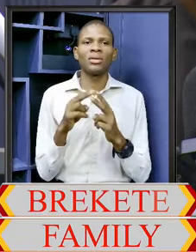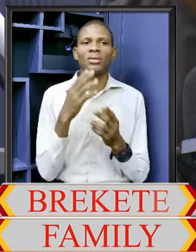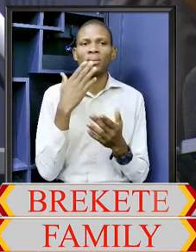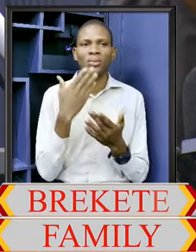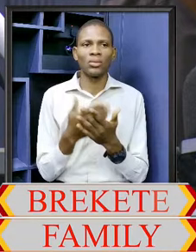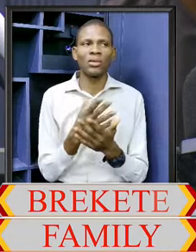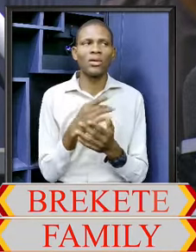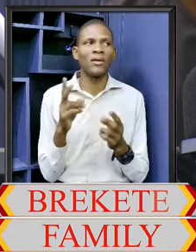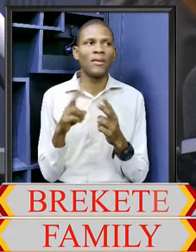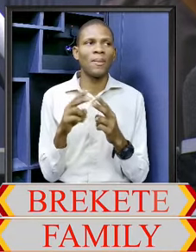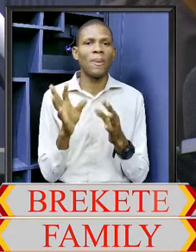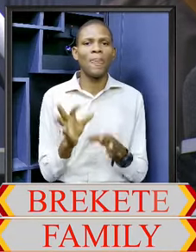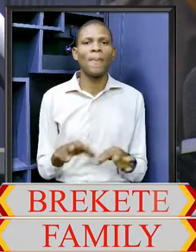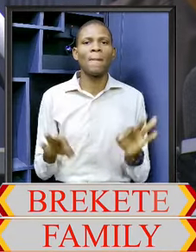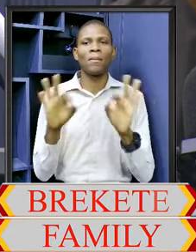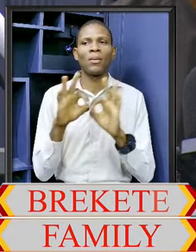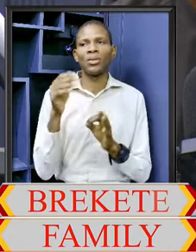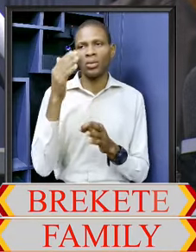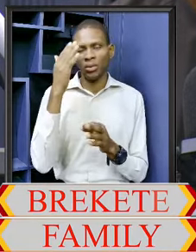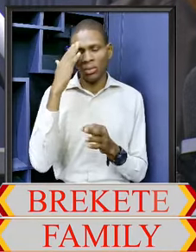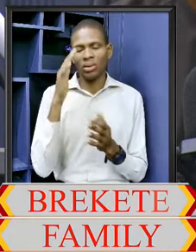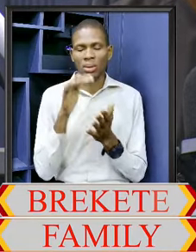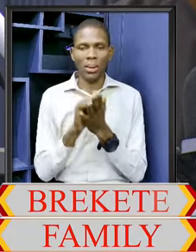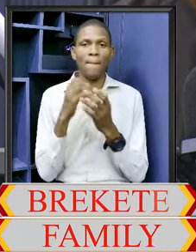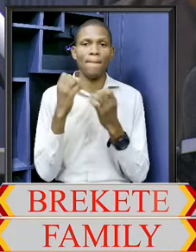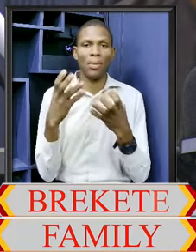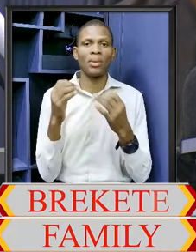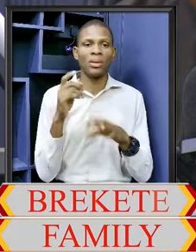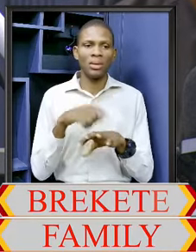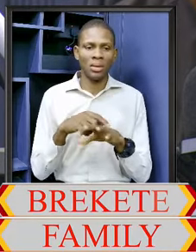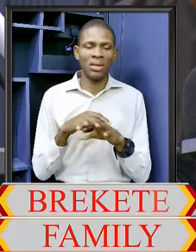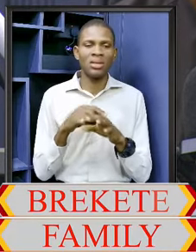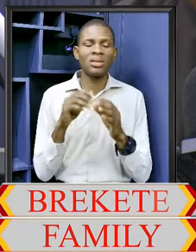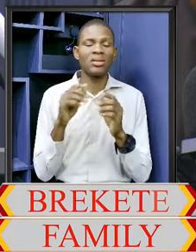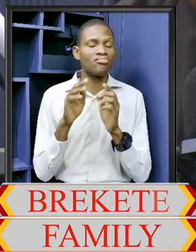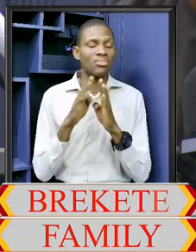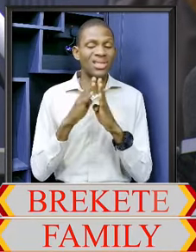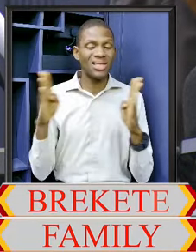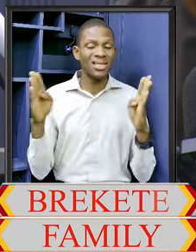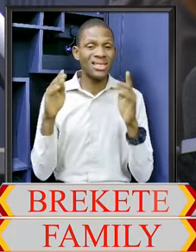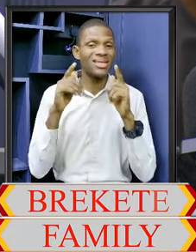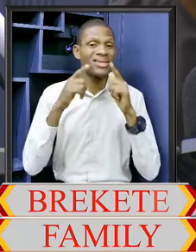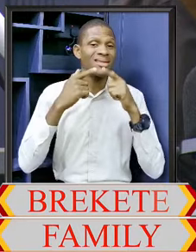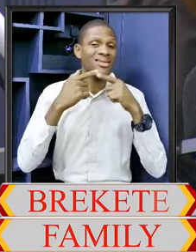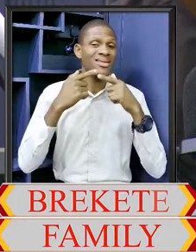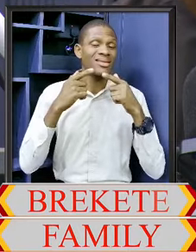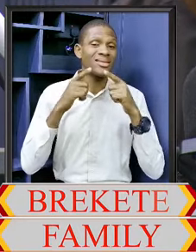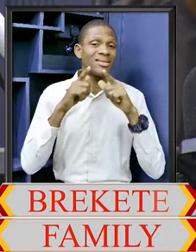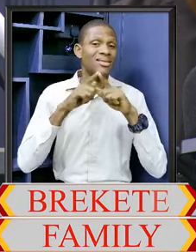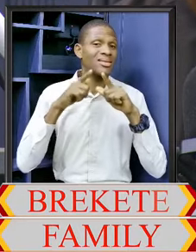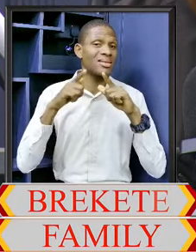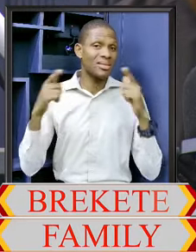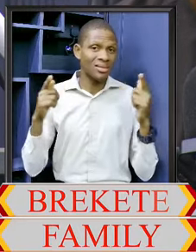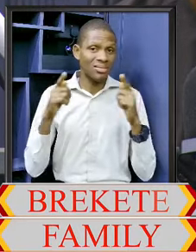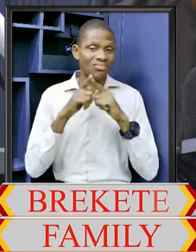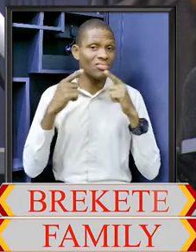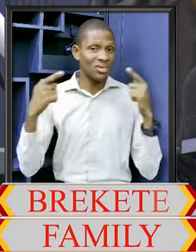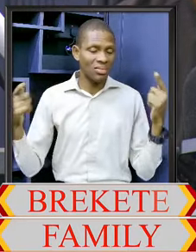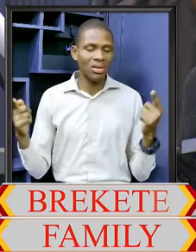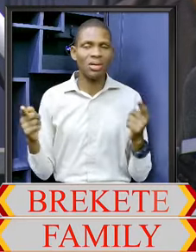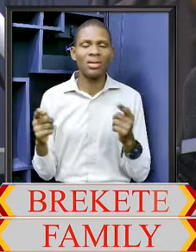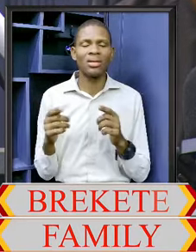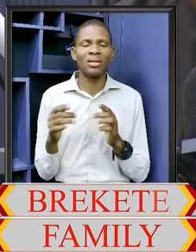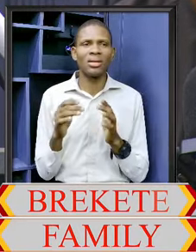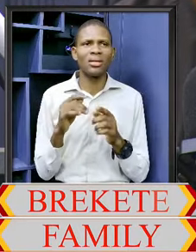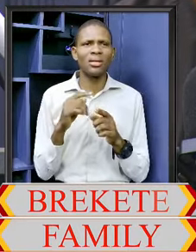important. You know, say many times, grammar will be like say sound big, but it don't sound